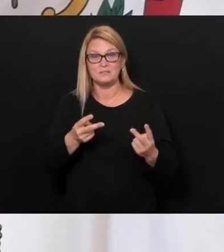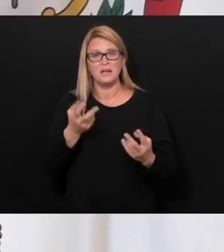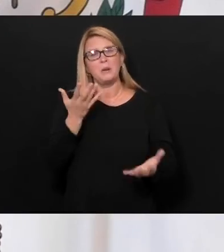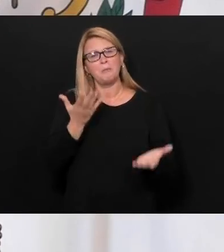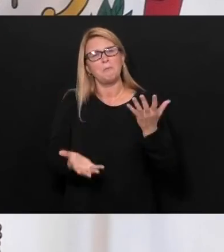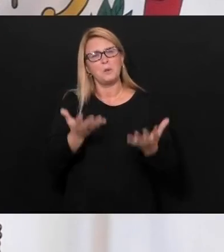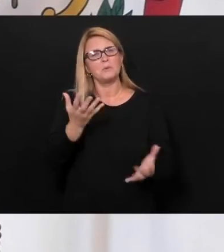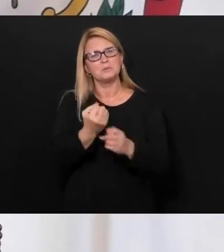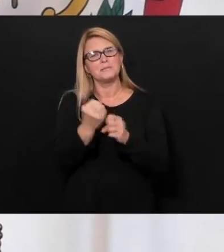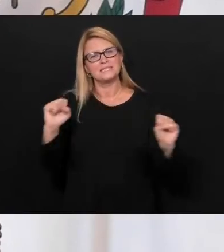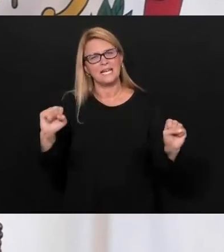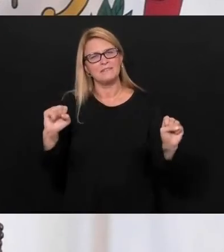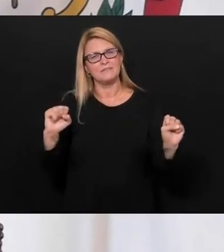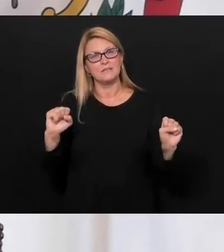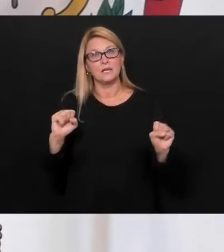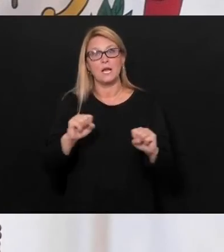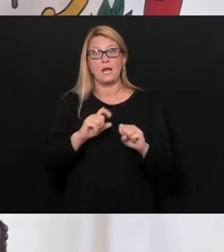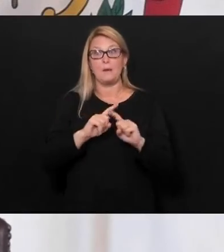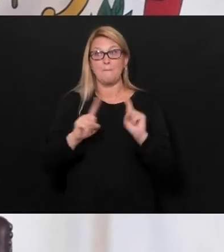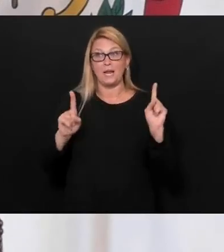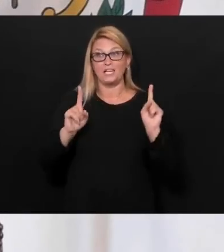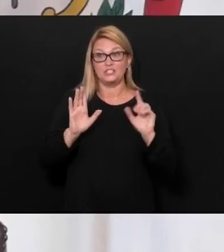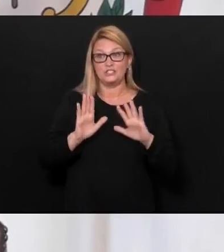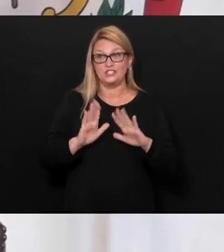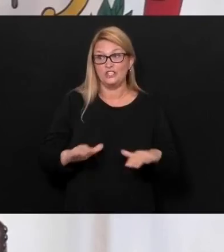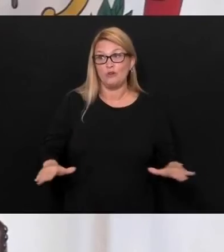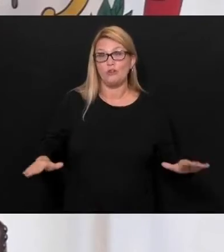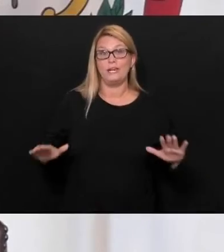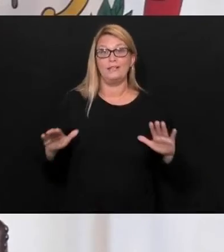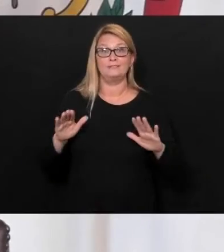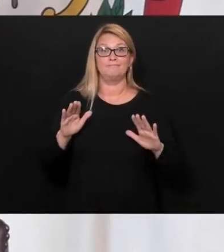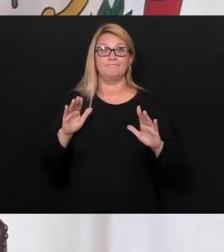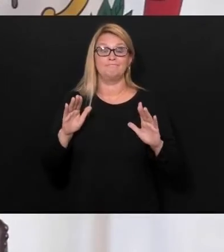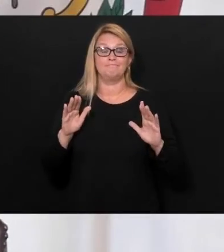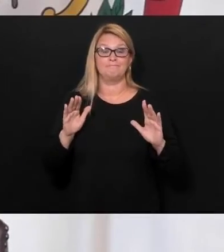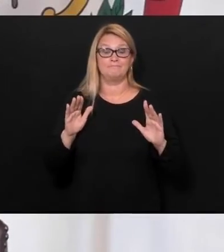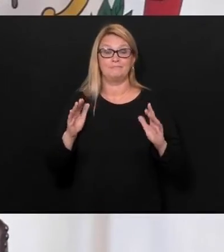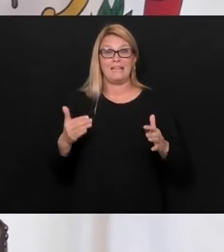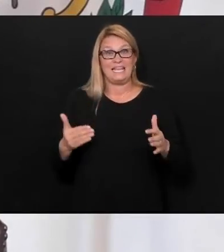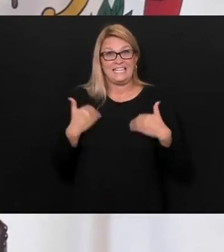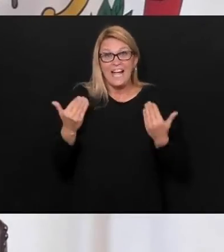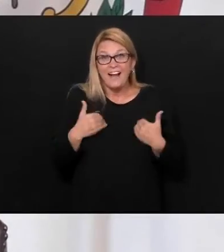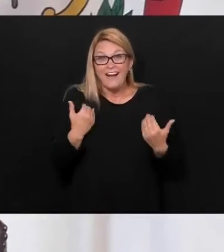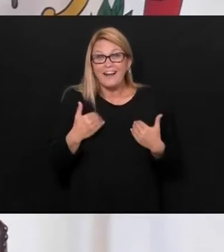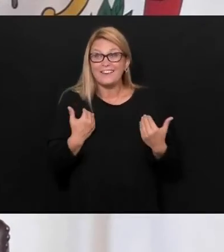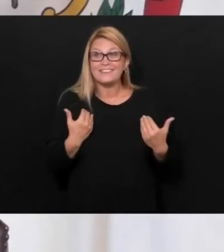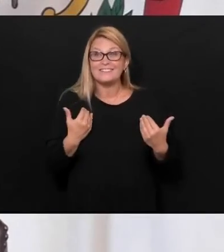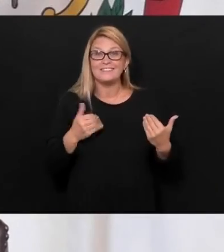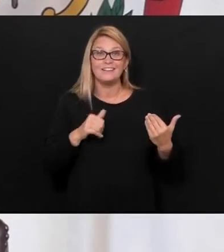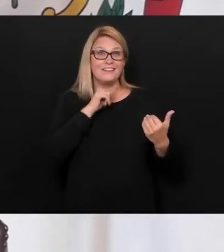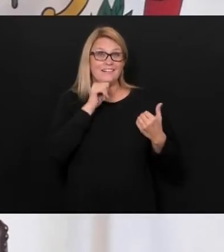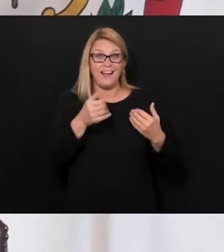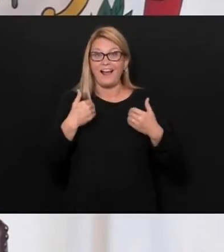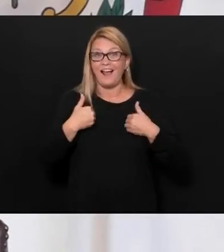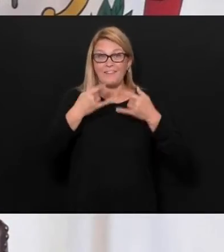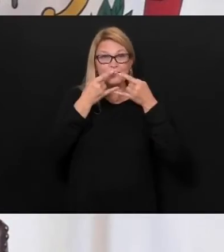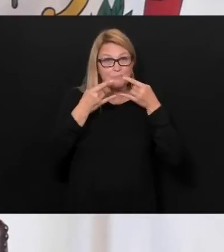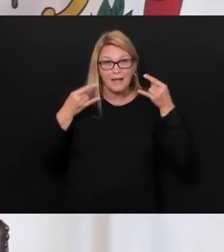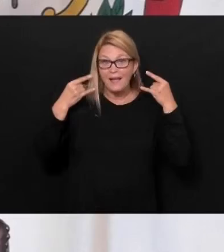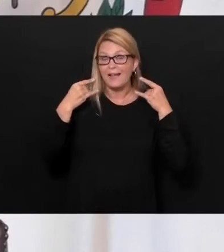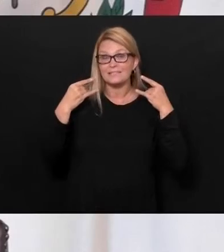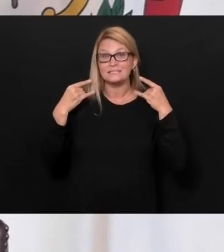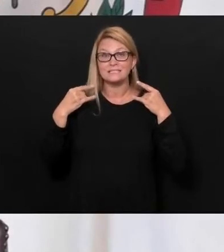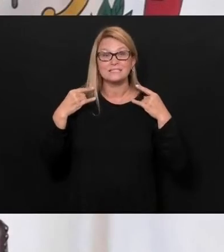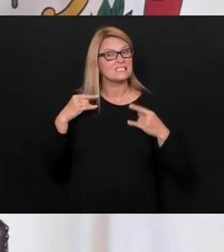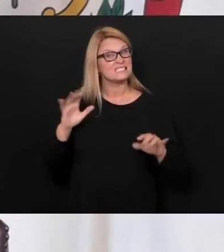safe. But if you have kids that are, you know, really young kids that are not masked,